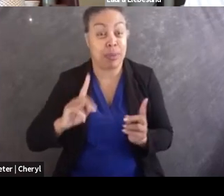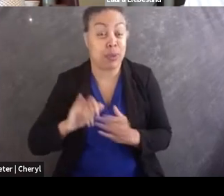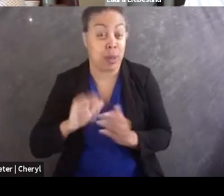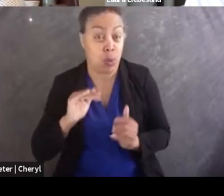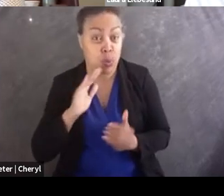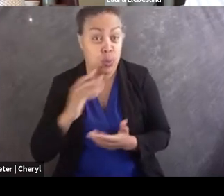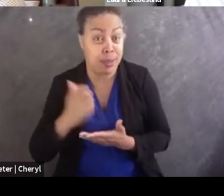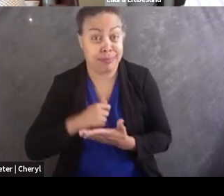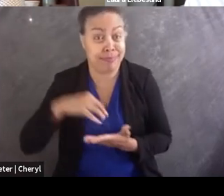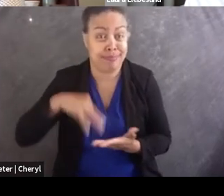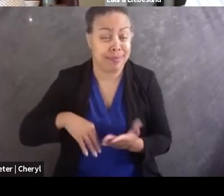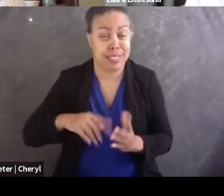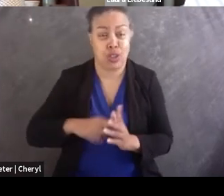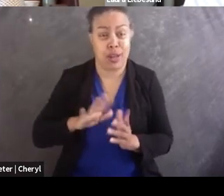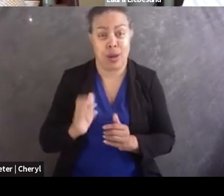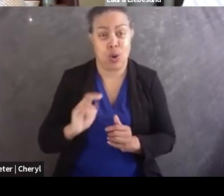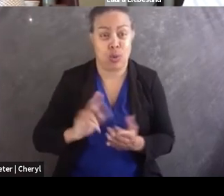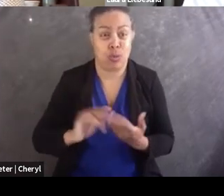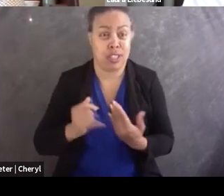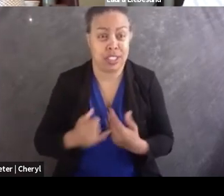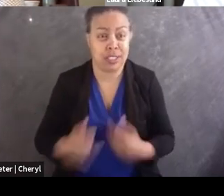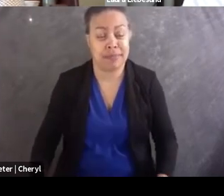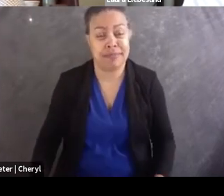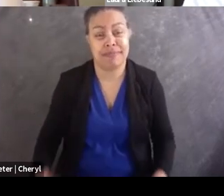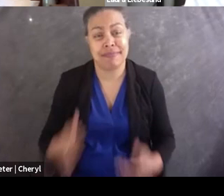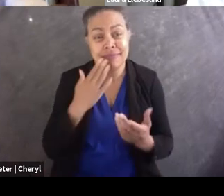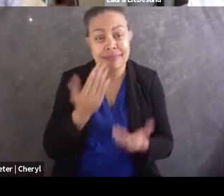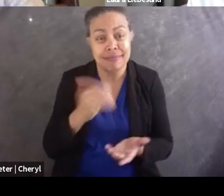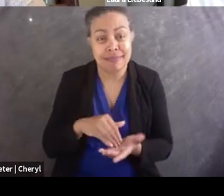some oral history projects of their own. But thanks again.